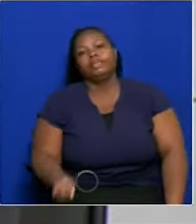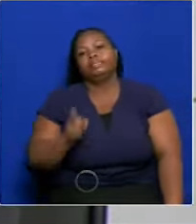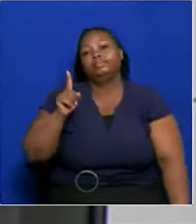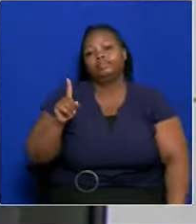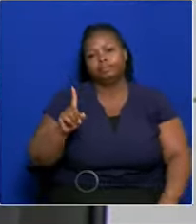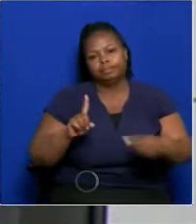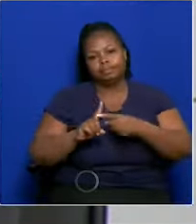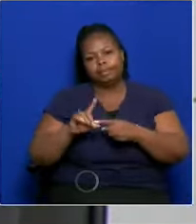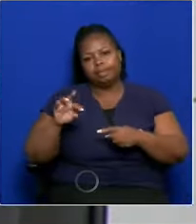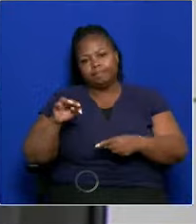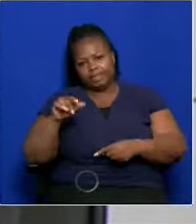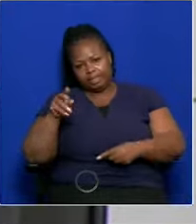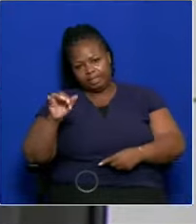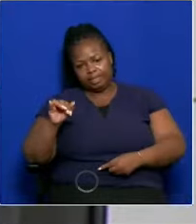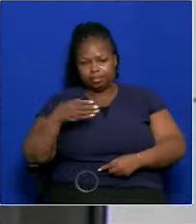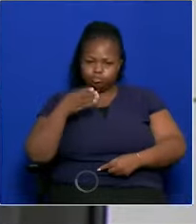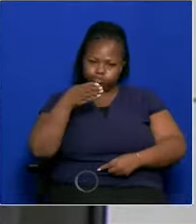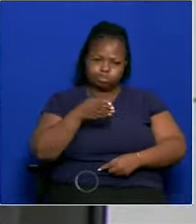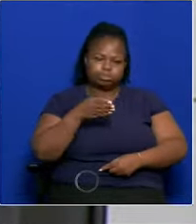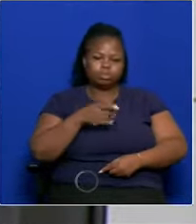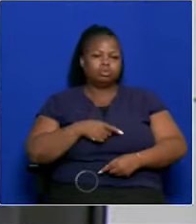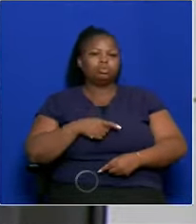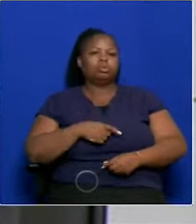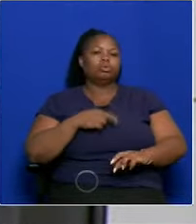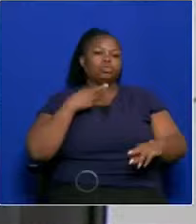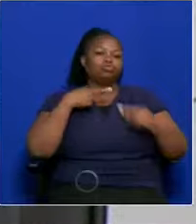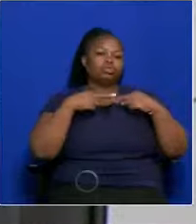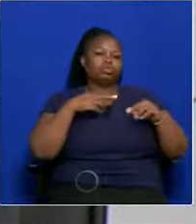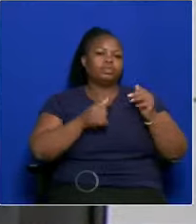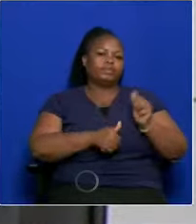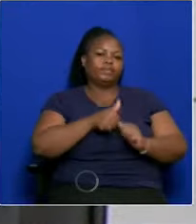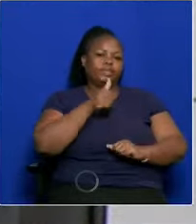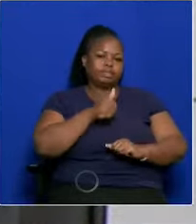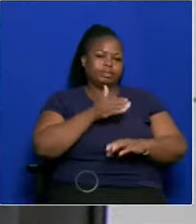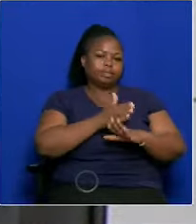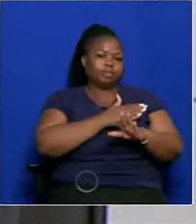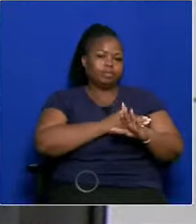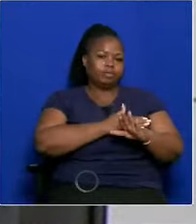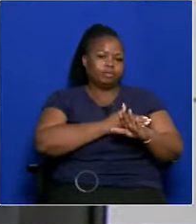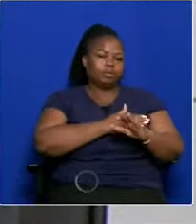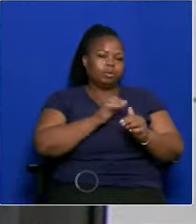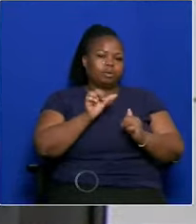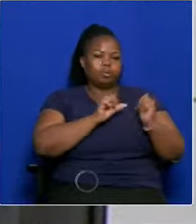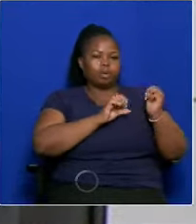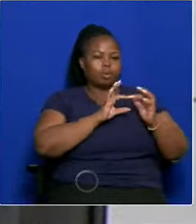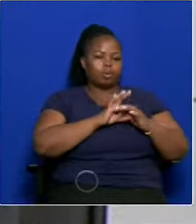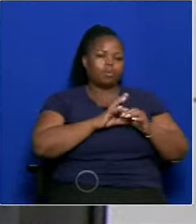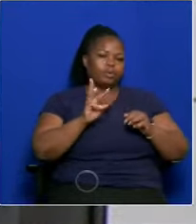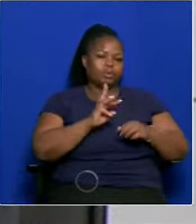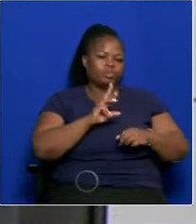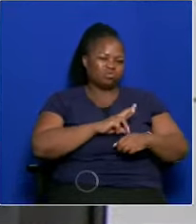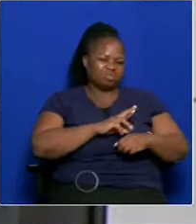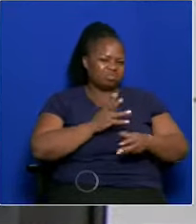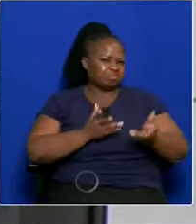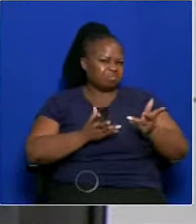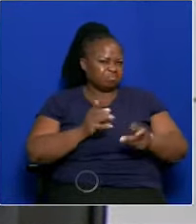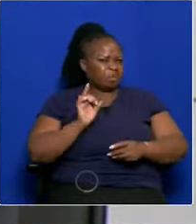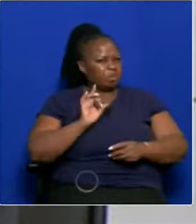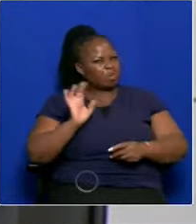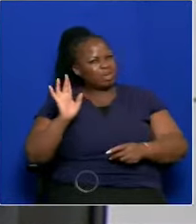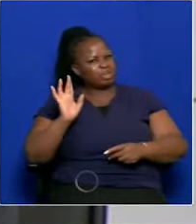home back at West Rand. So maybe once, twice a month,